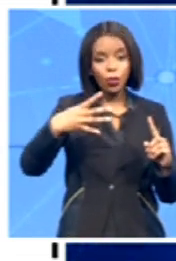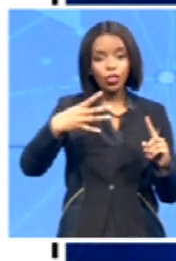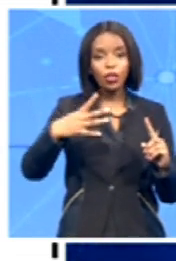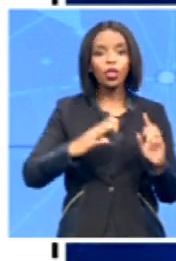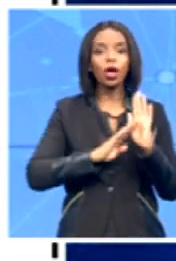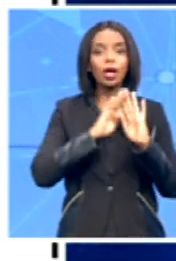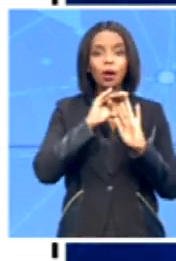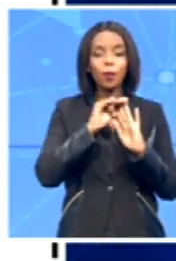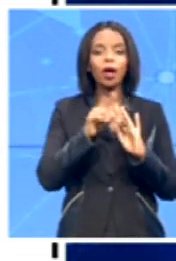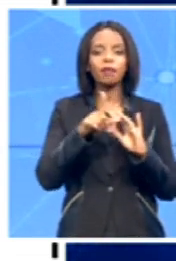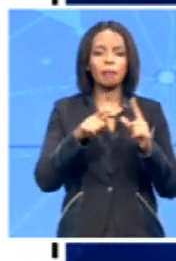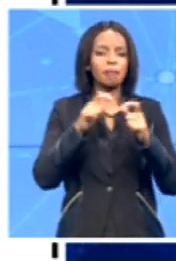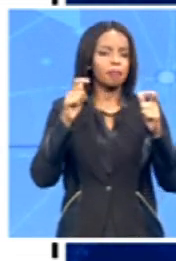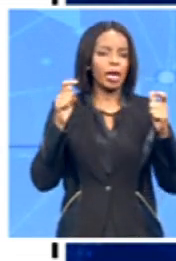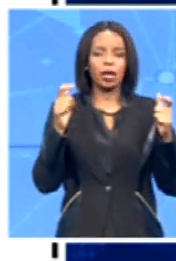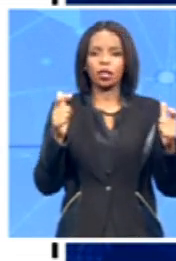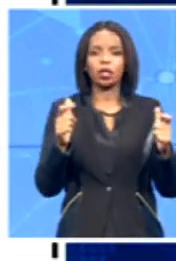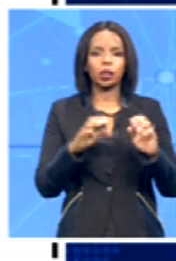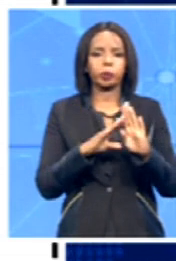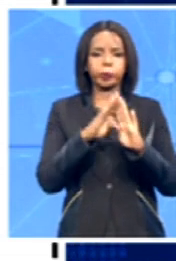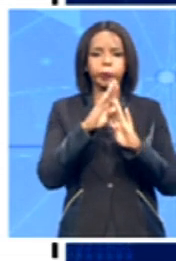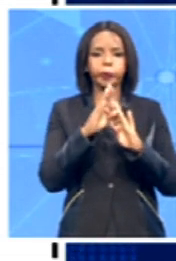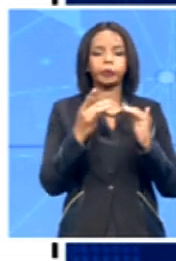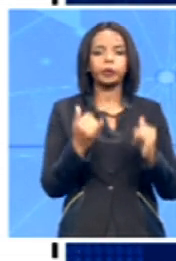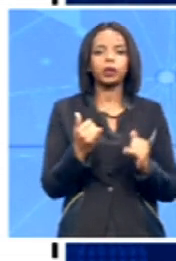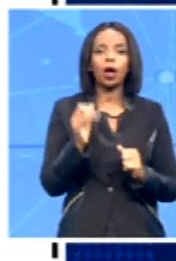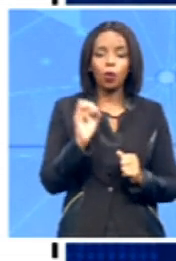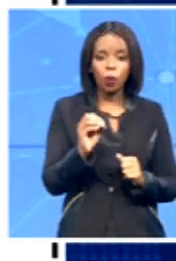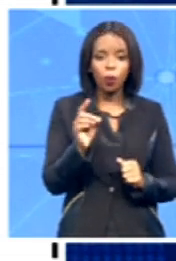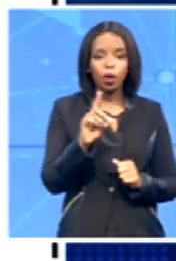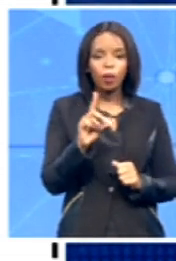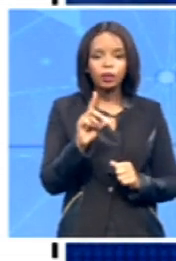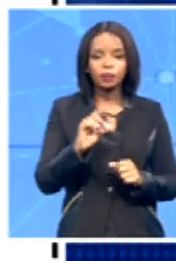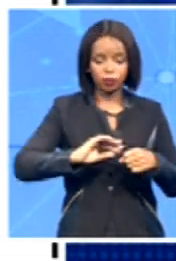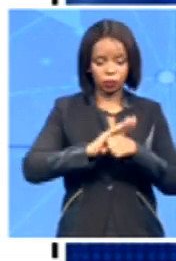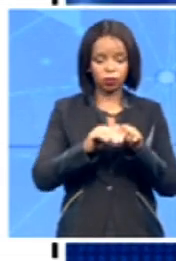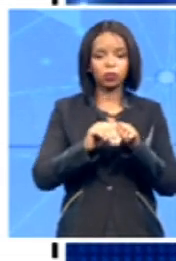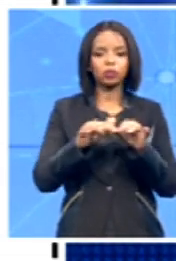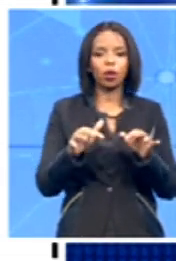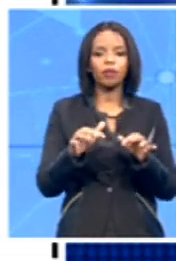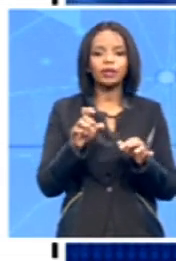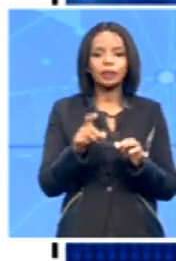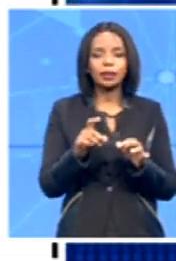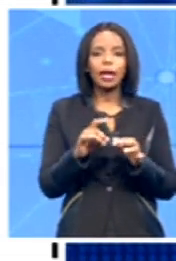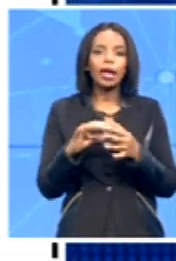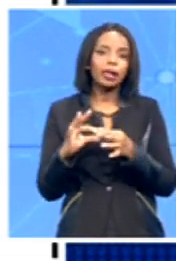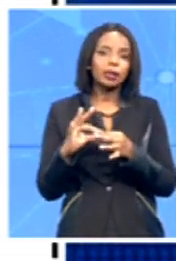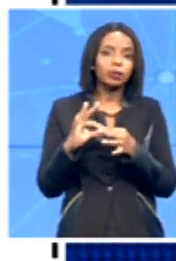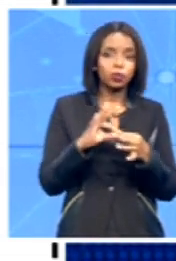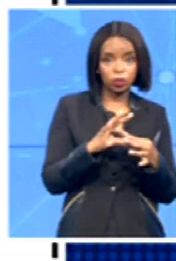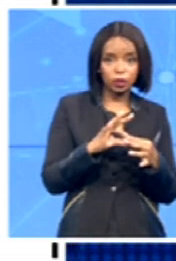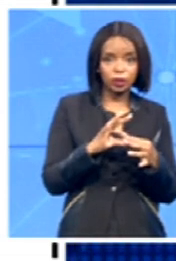called COVID-associated deaths. And there's about 24% in the fourth wave. And 1/3 of those were people